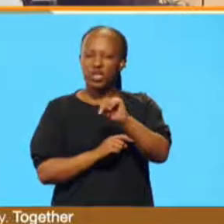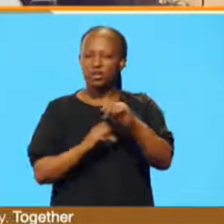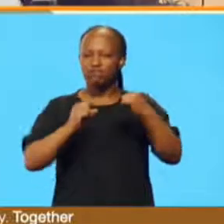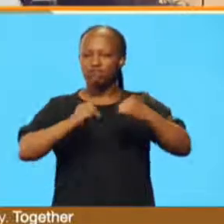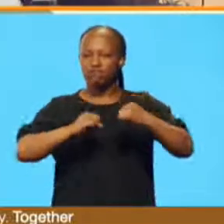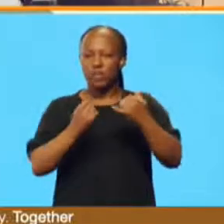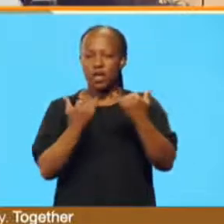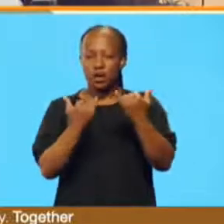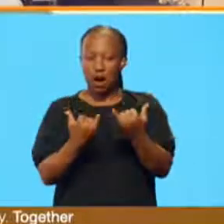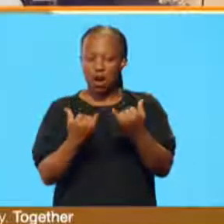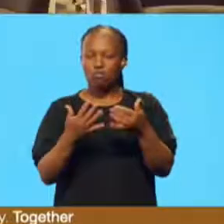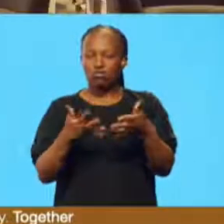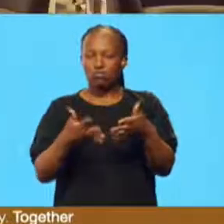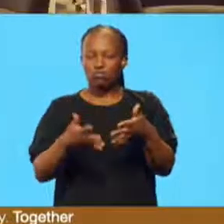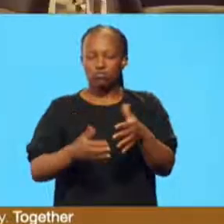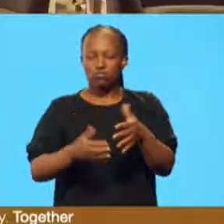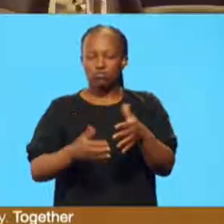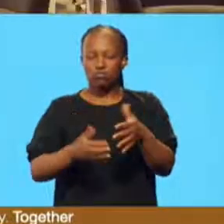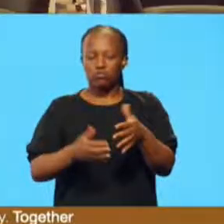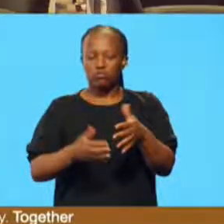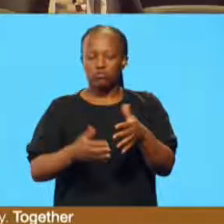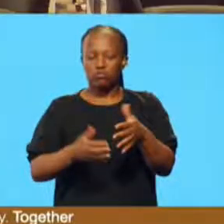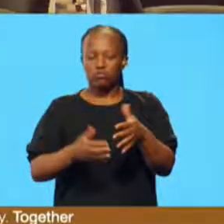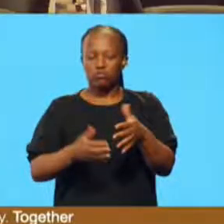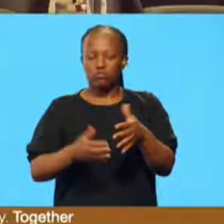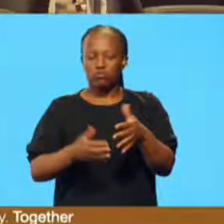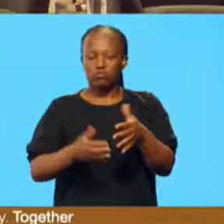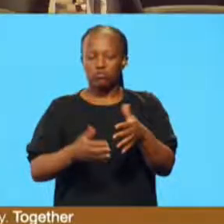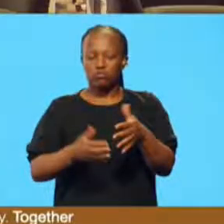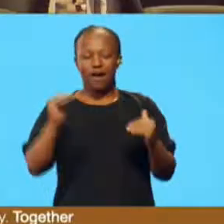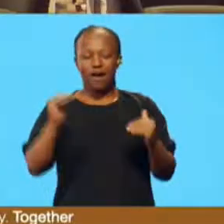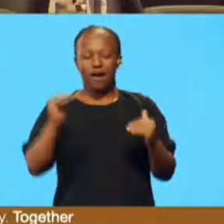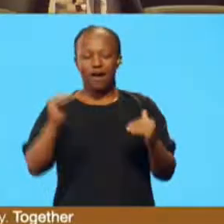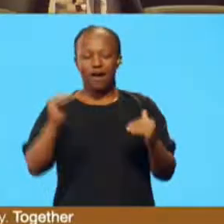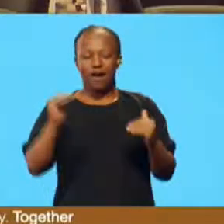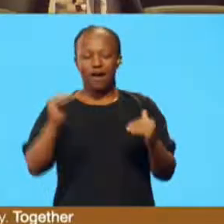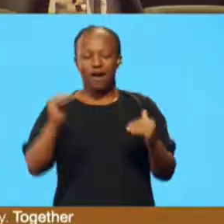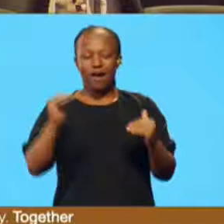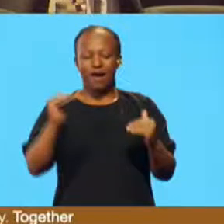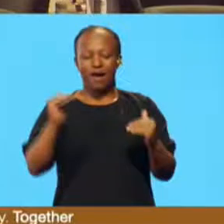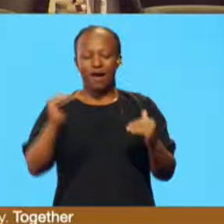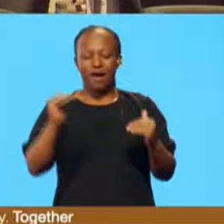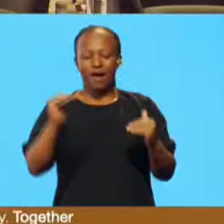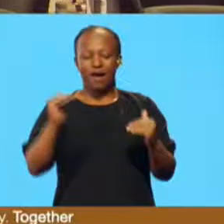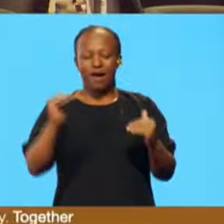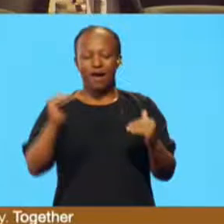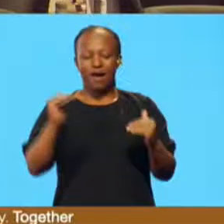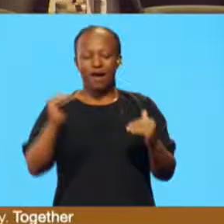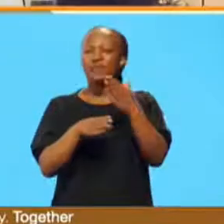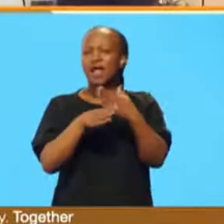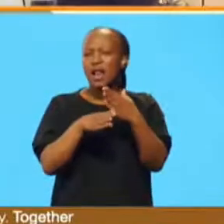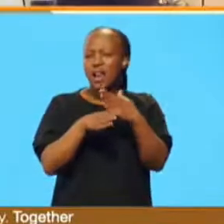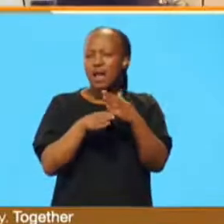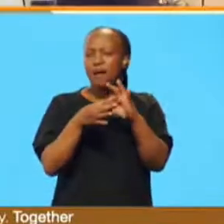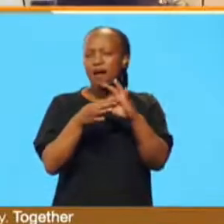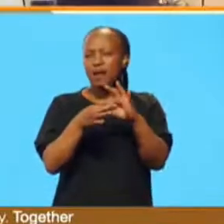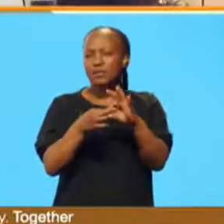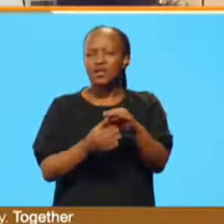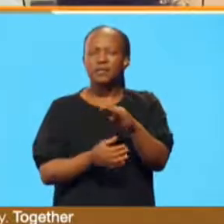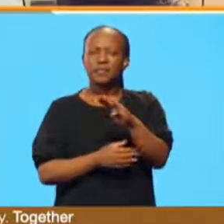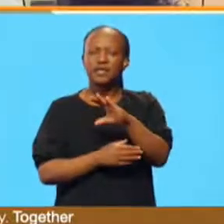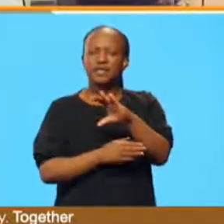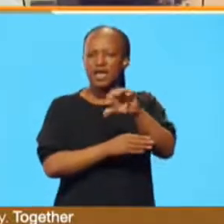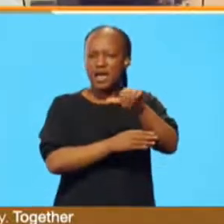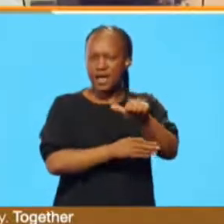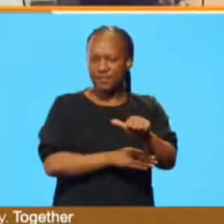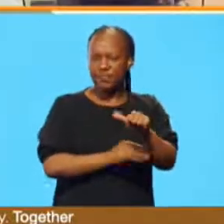the domestic ones for our country, your affirmative action policy, employment equity, labor relations, BCA, and then